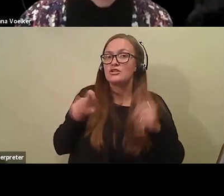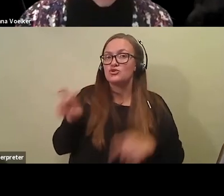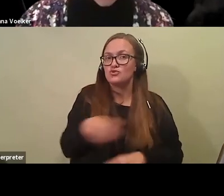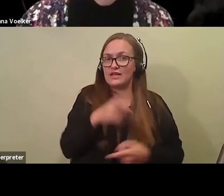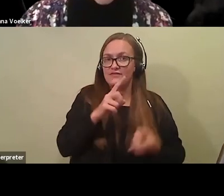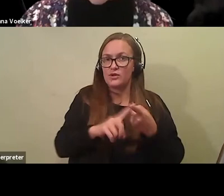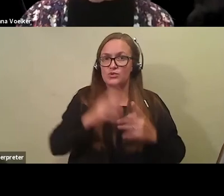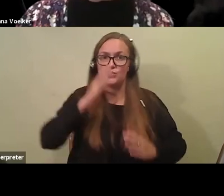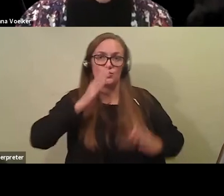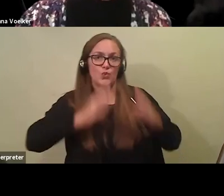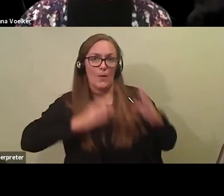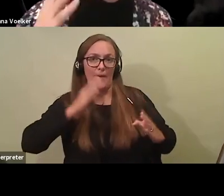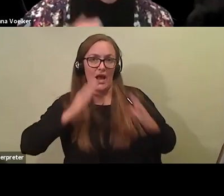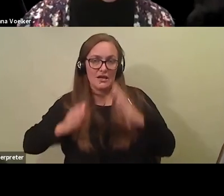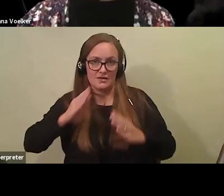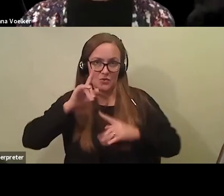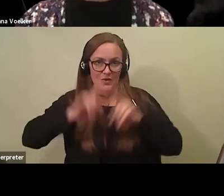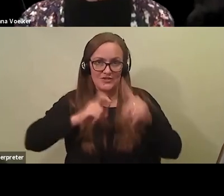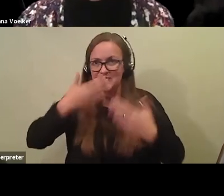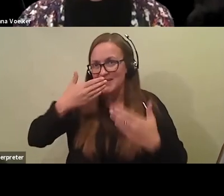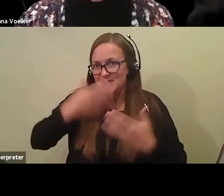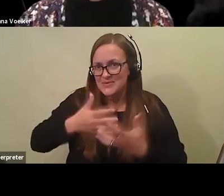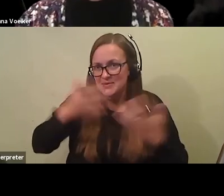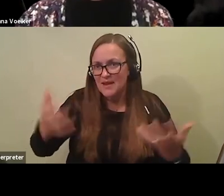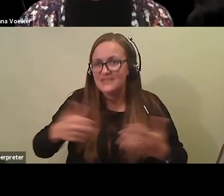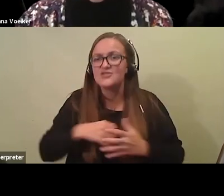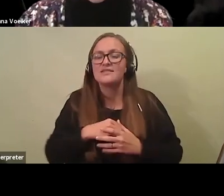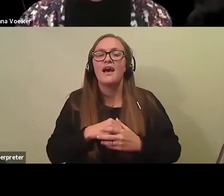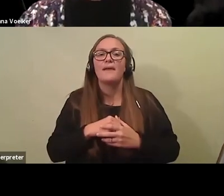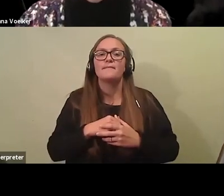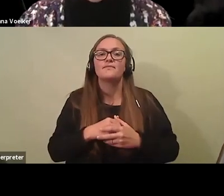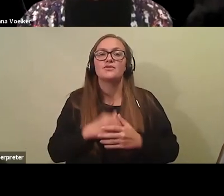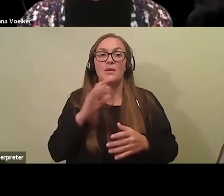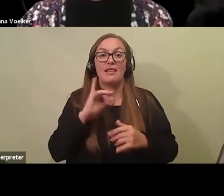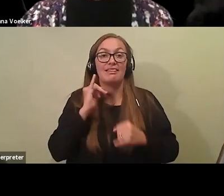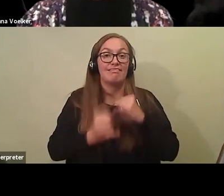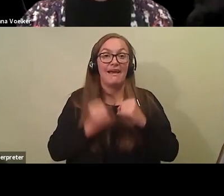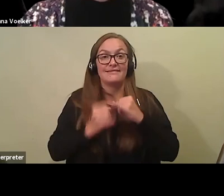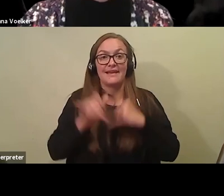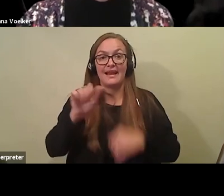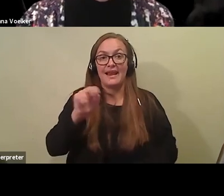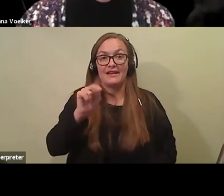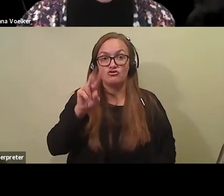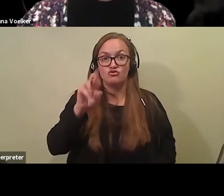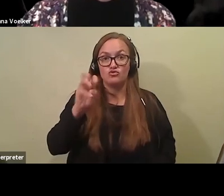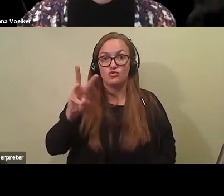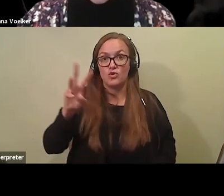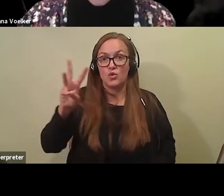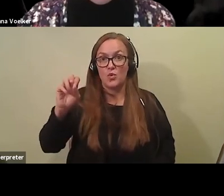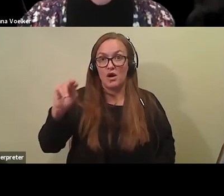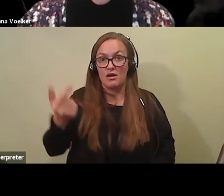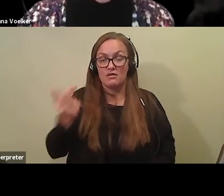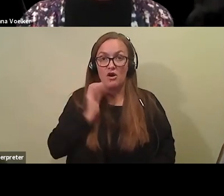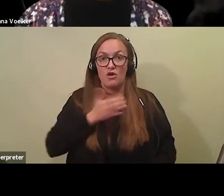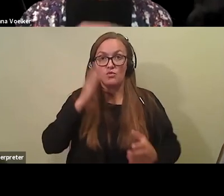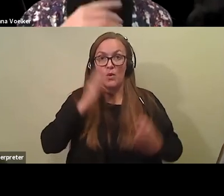robot questions. So thank you so much. So last up is Andrew Wong, our robotic